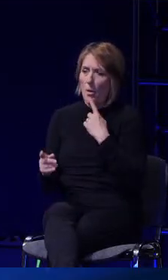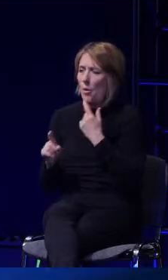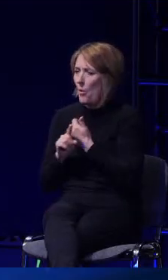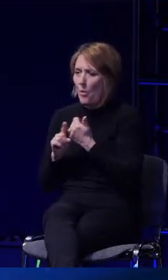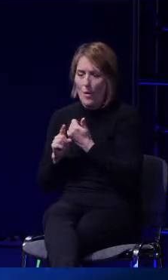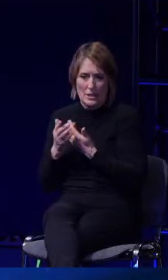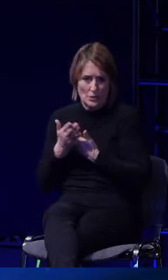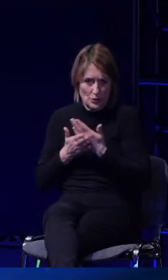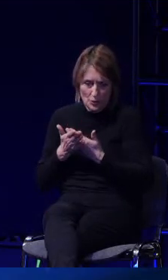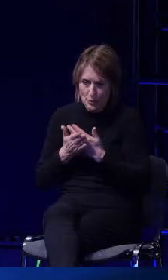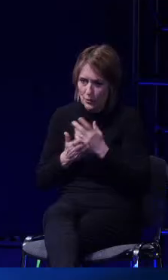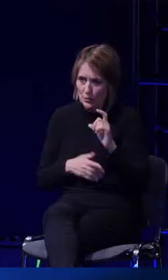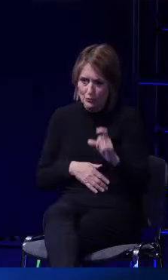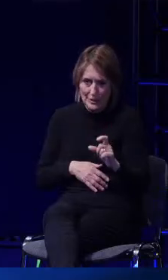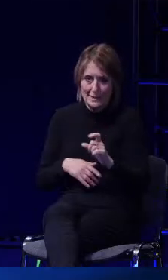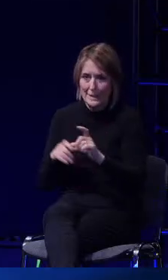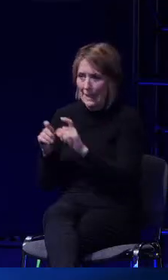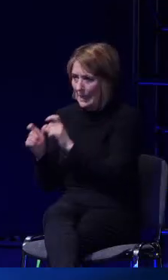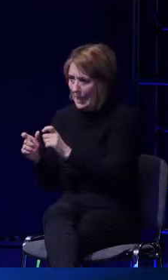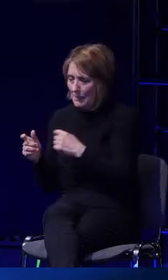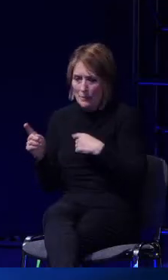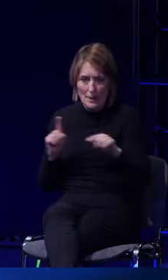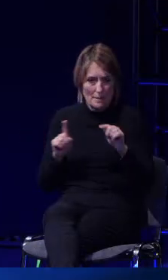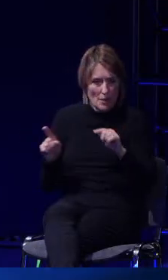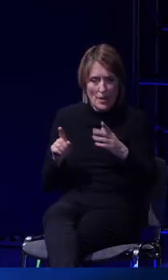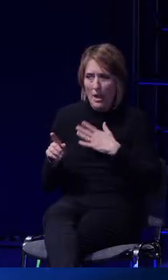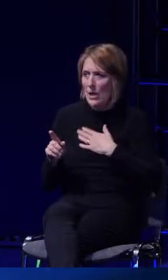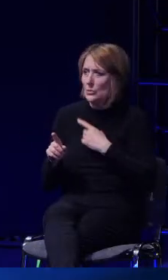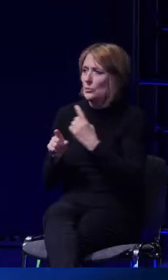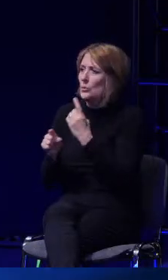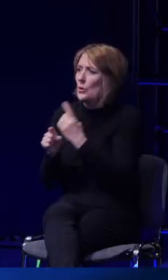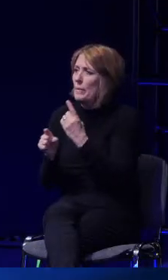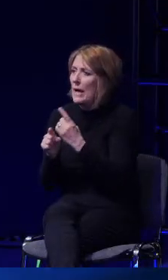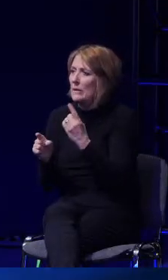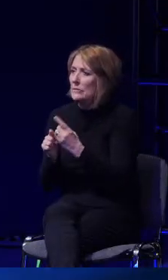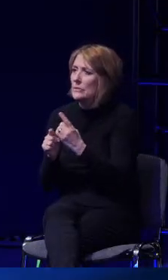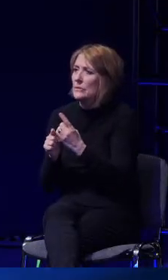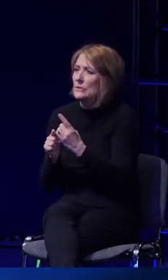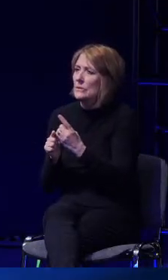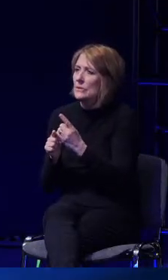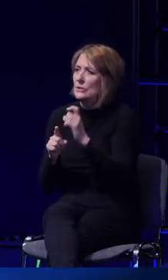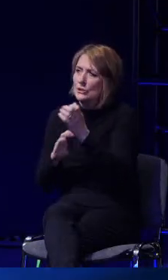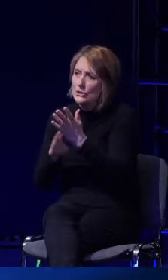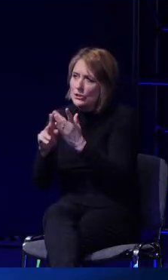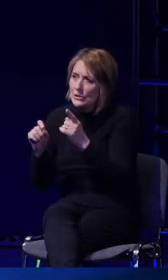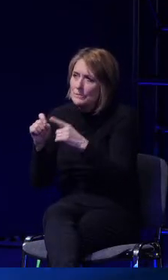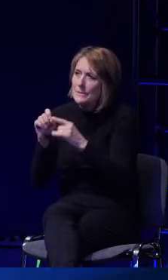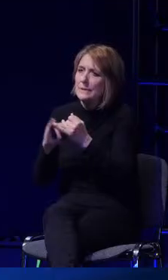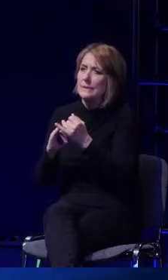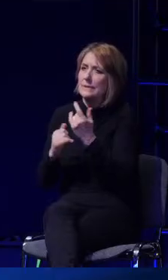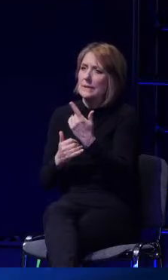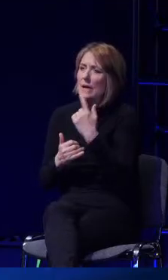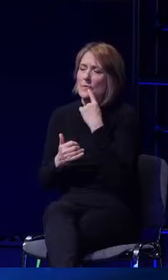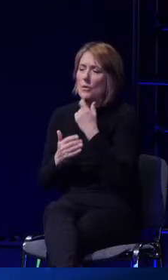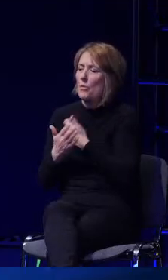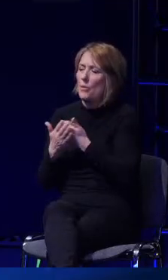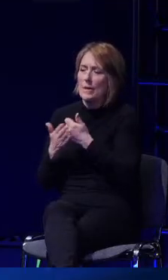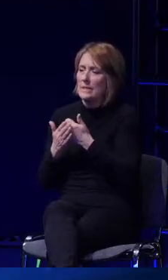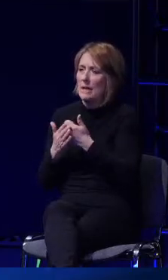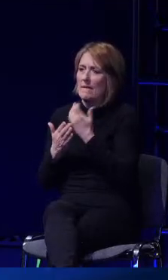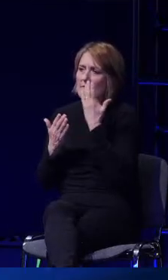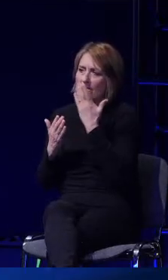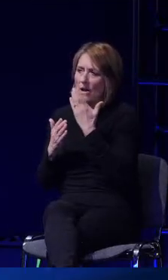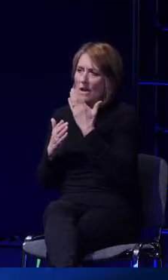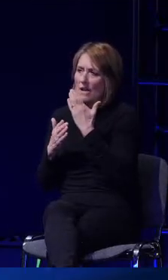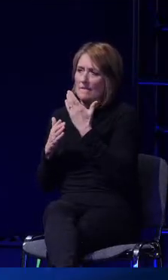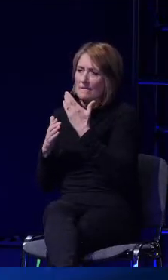with, we like talking about the chips in the LED, everything. Our sort of core source was a 5-channel LED tape, and then everything